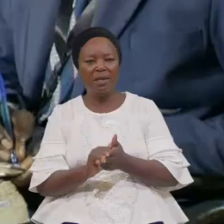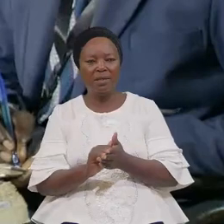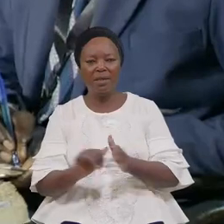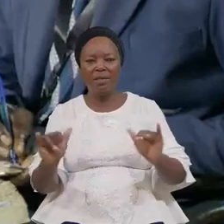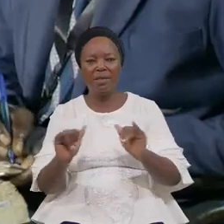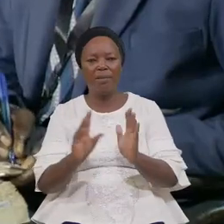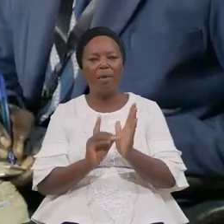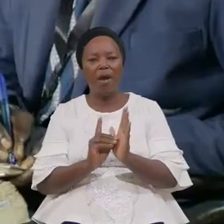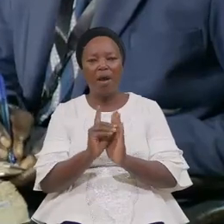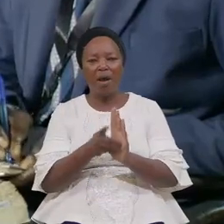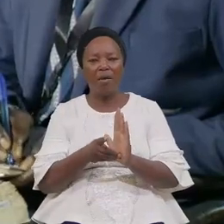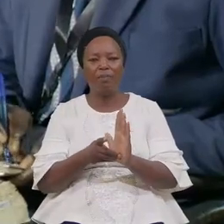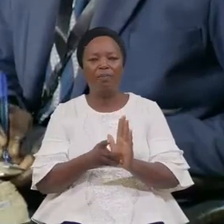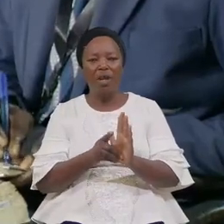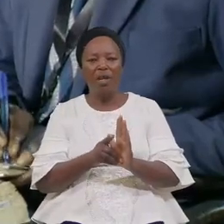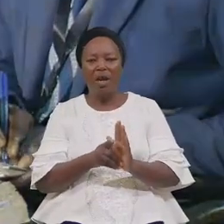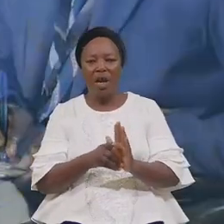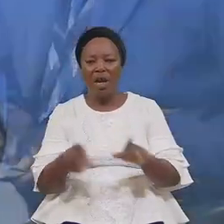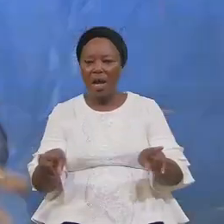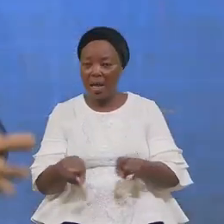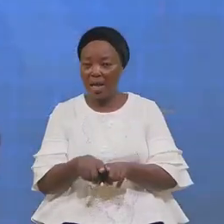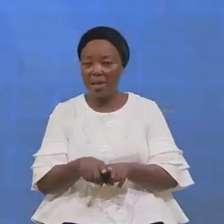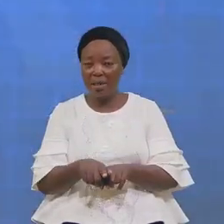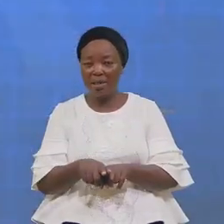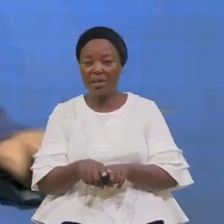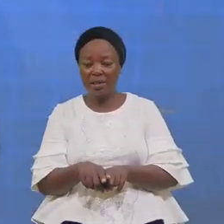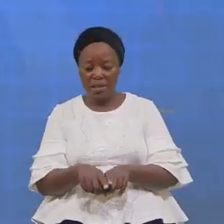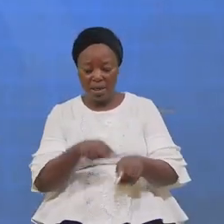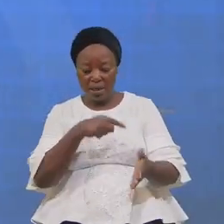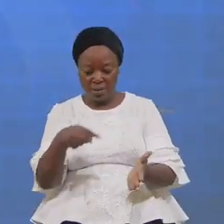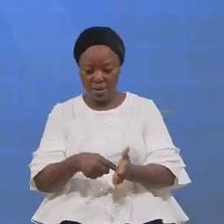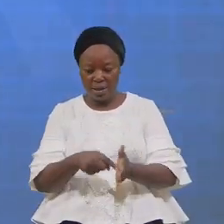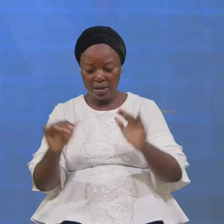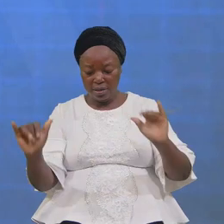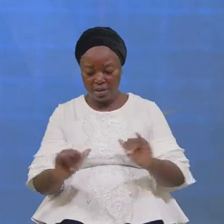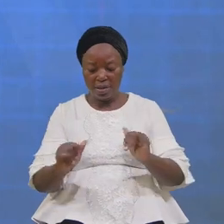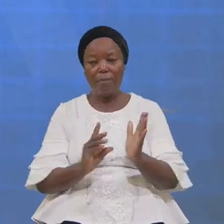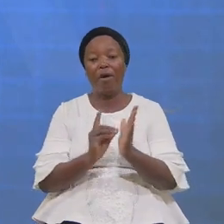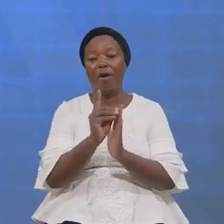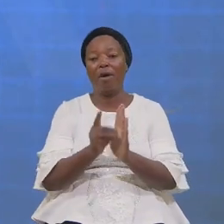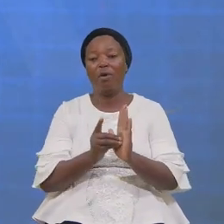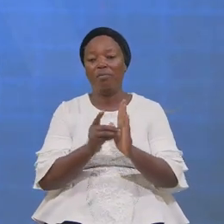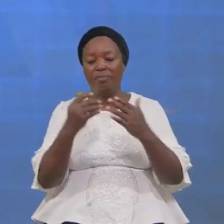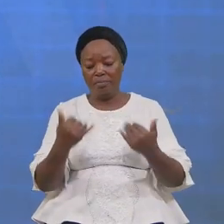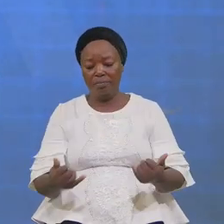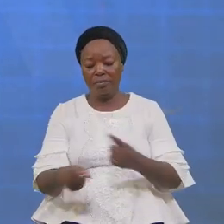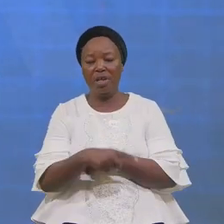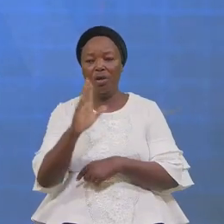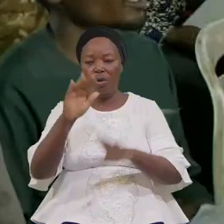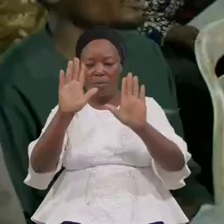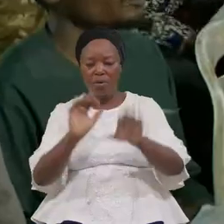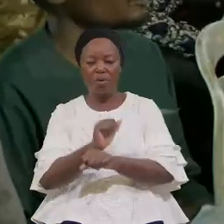hour, like in this same hour, today, your miracle will reach you